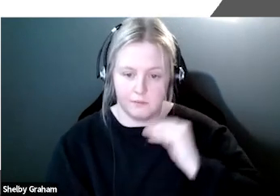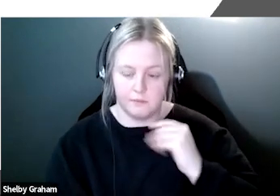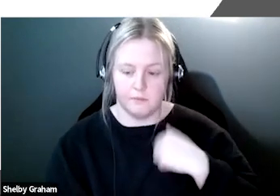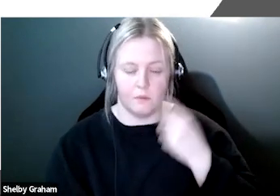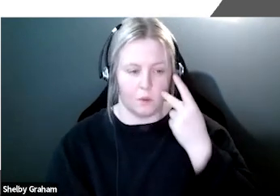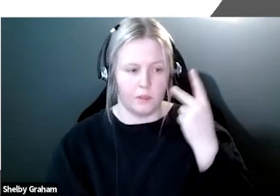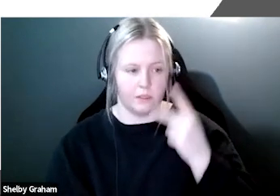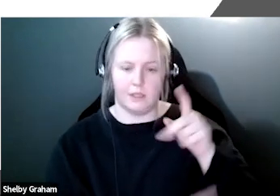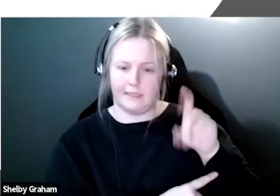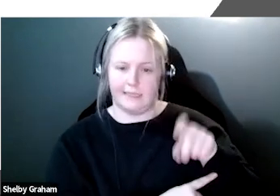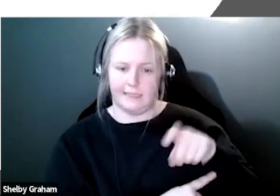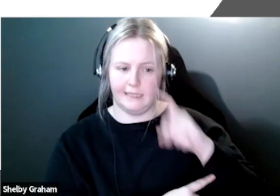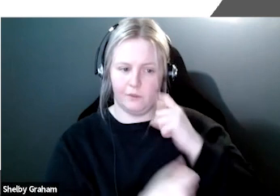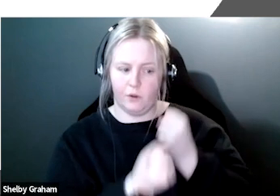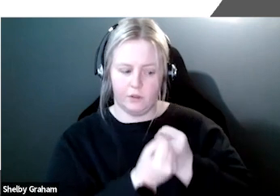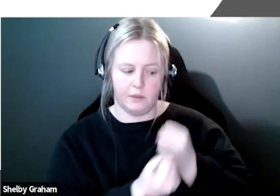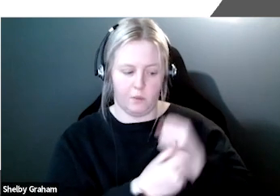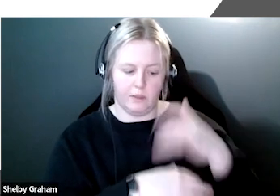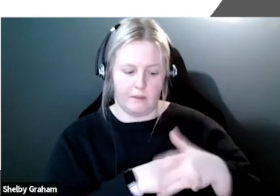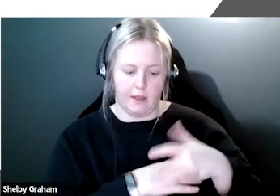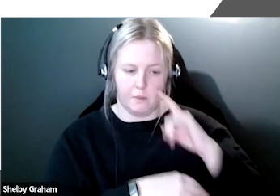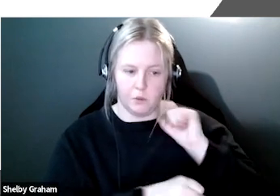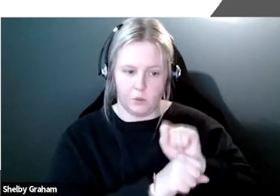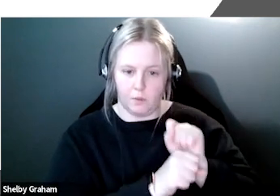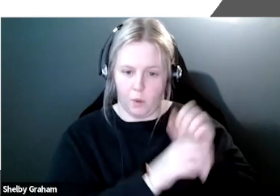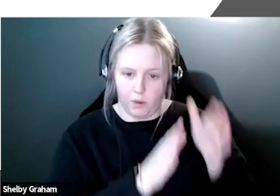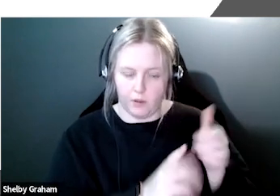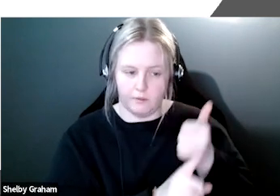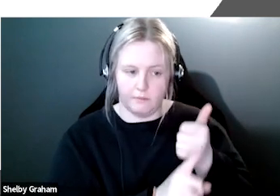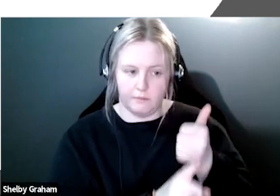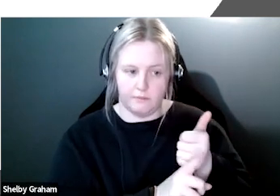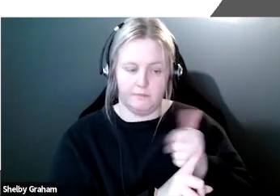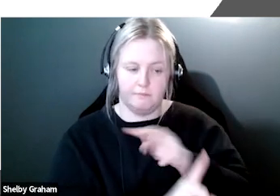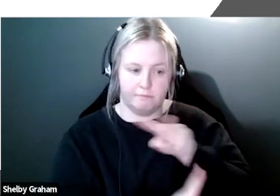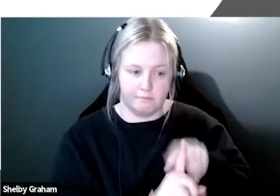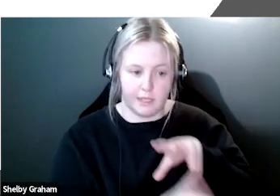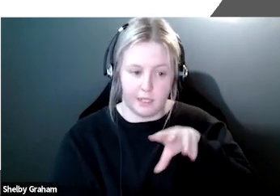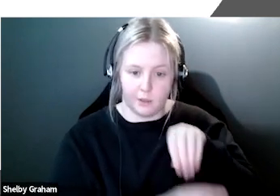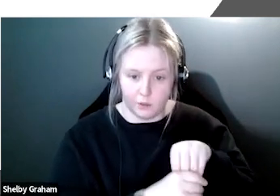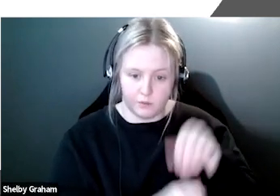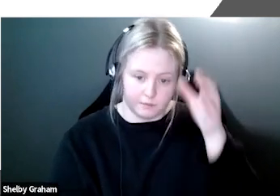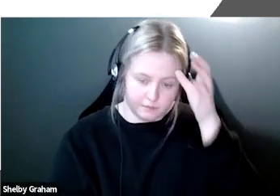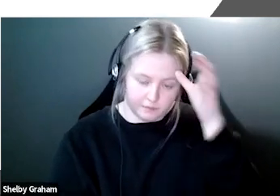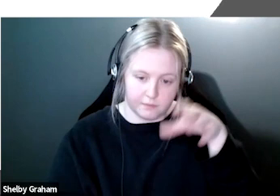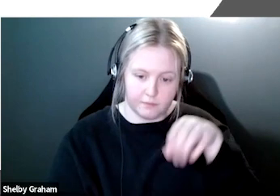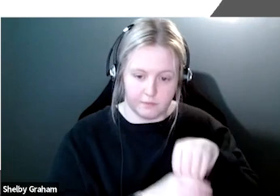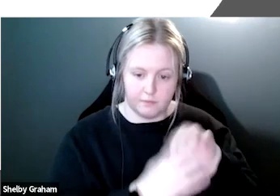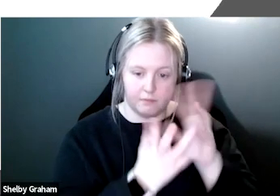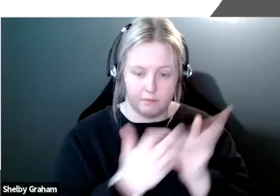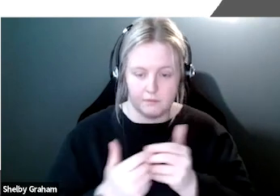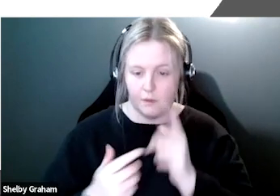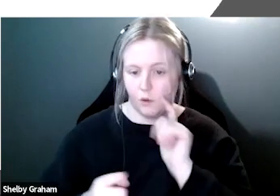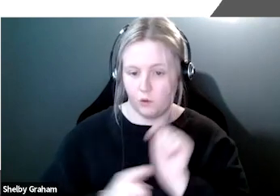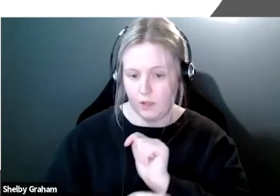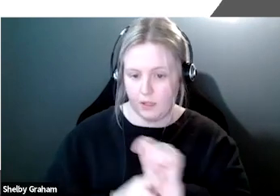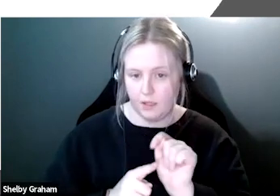need for wraparound supports to employers as they apply inclusion concepts found in the asynchronous employer training